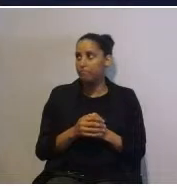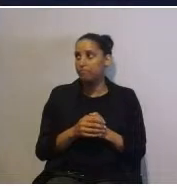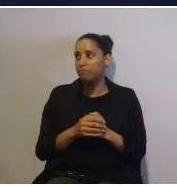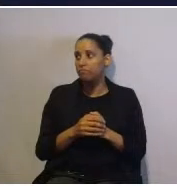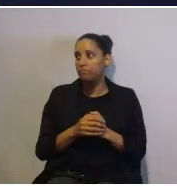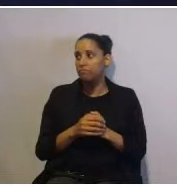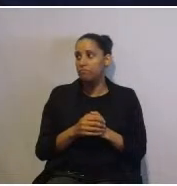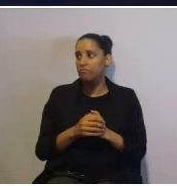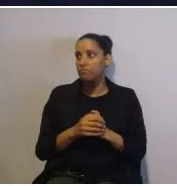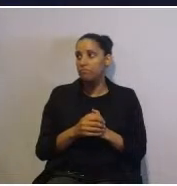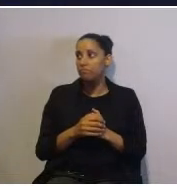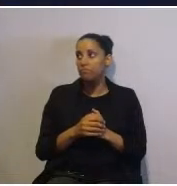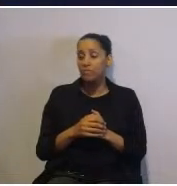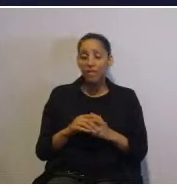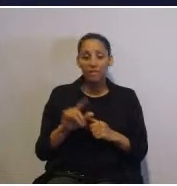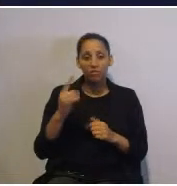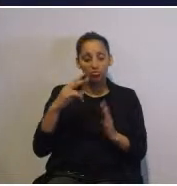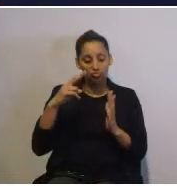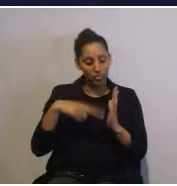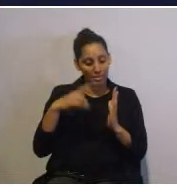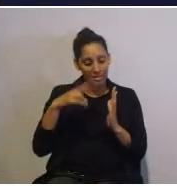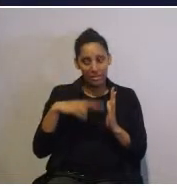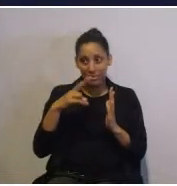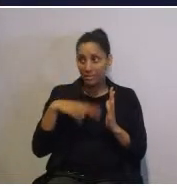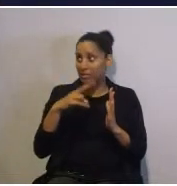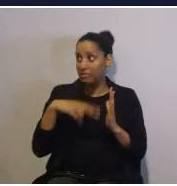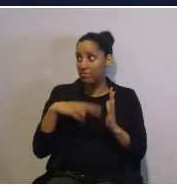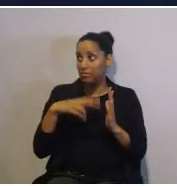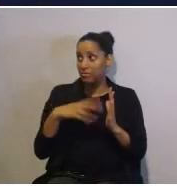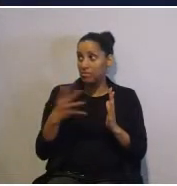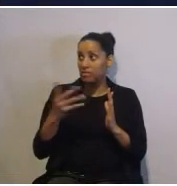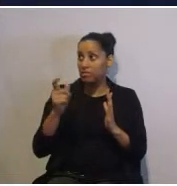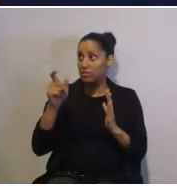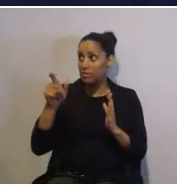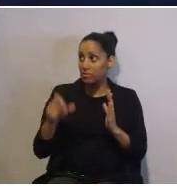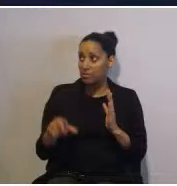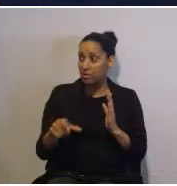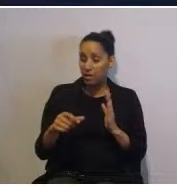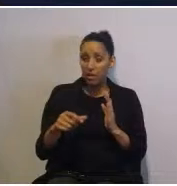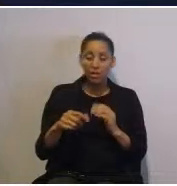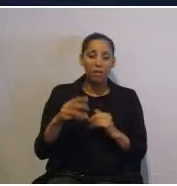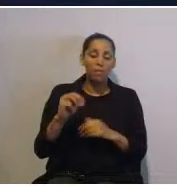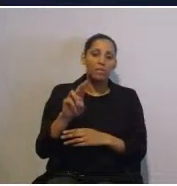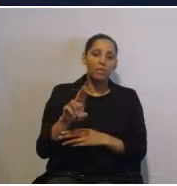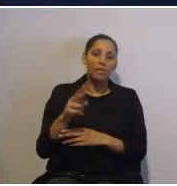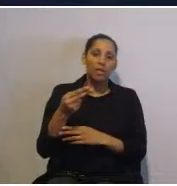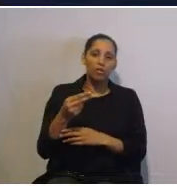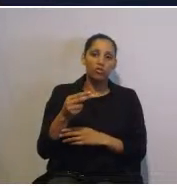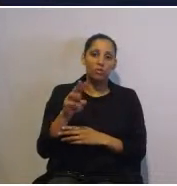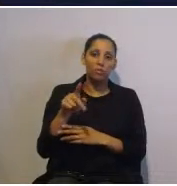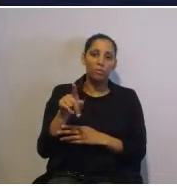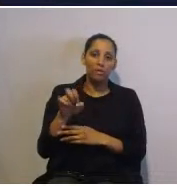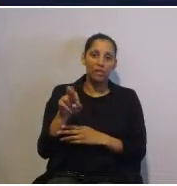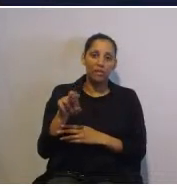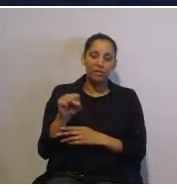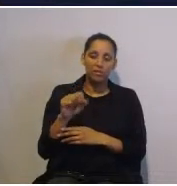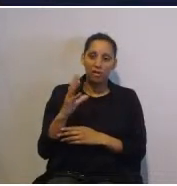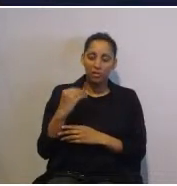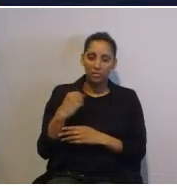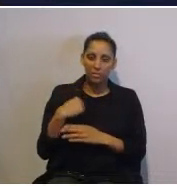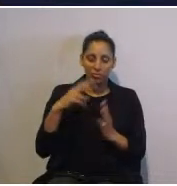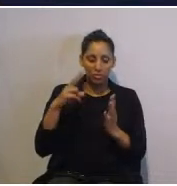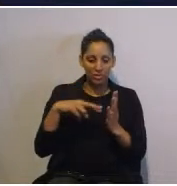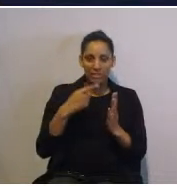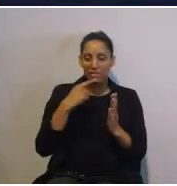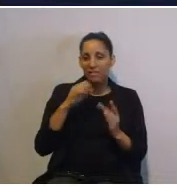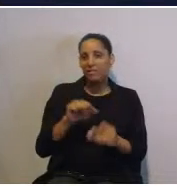I'm just first gonna read this that someone, Mr. H. Peters, asked me to read. He said South Africa